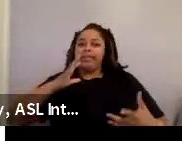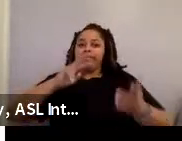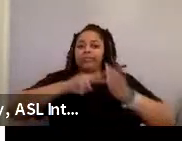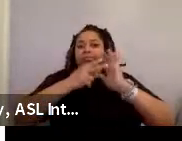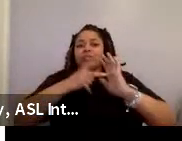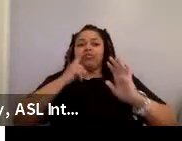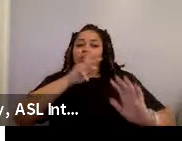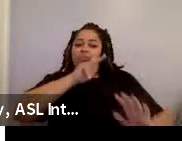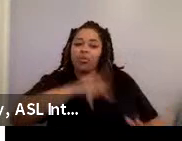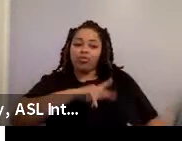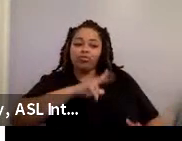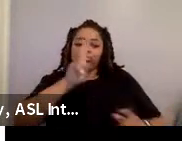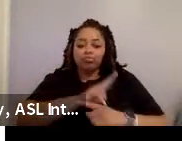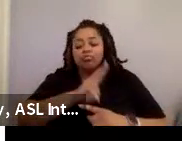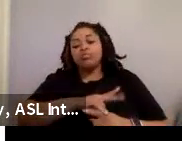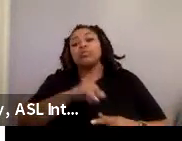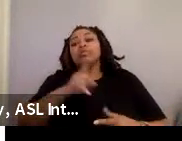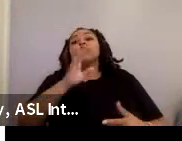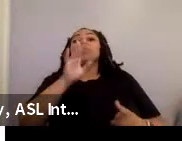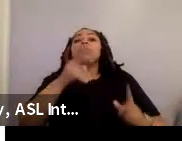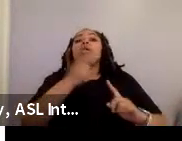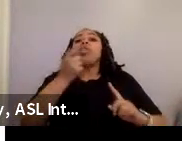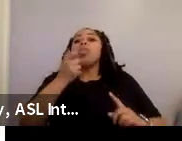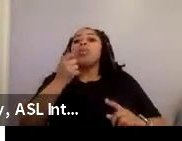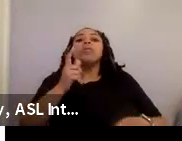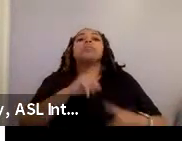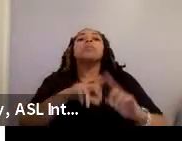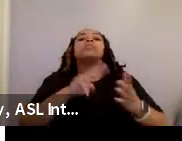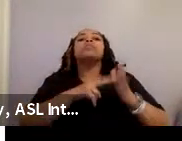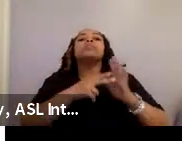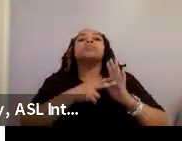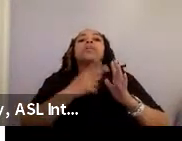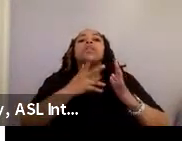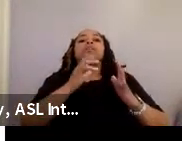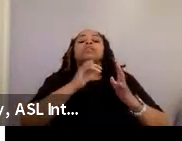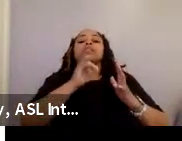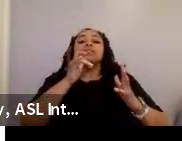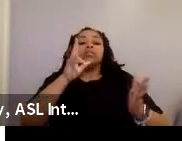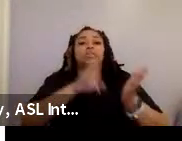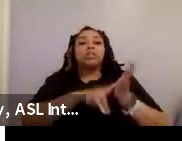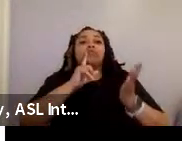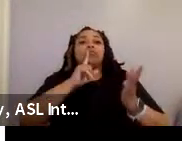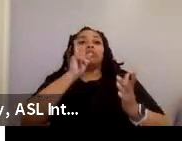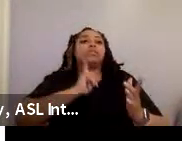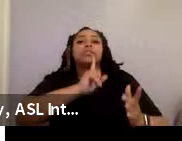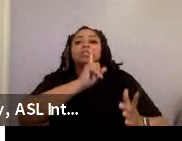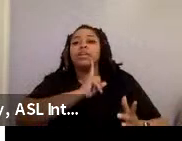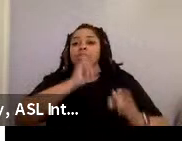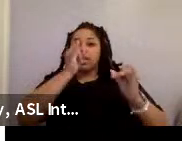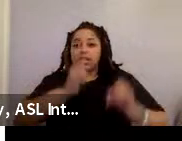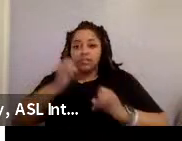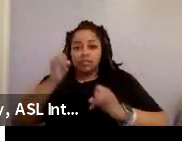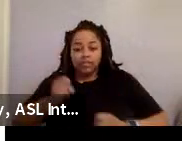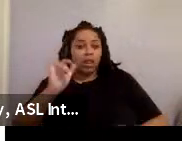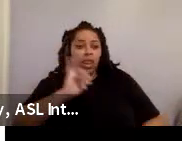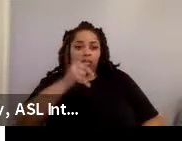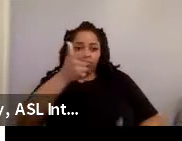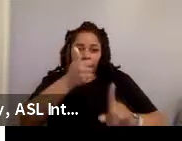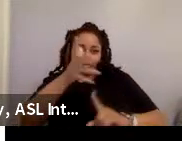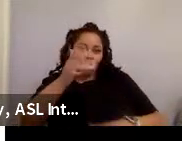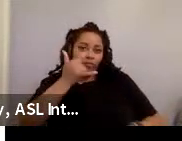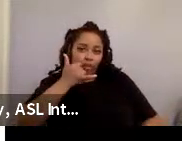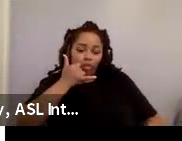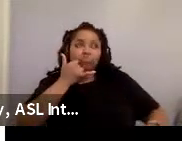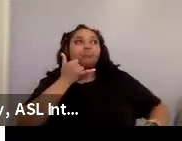The preamble talks about it a little bit. It just means things that are assigned to a single individual, like your cell phones. So